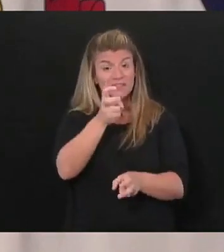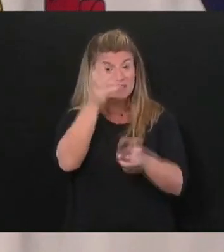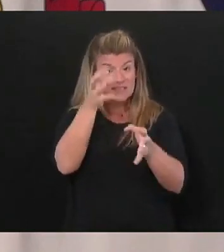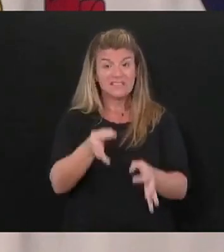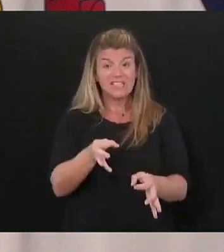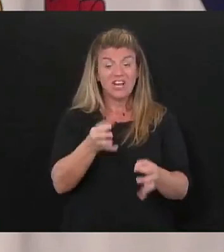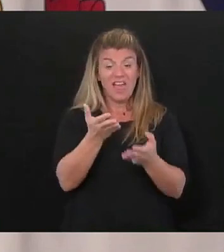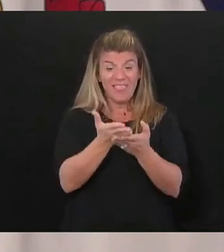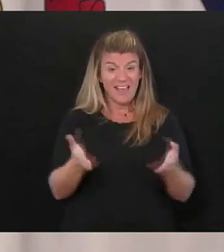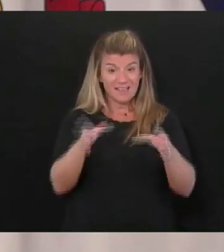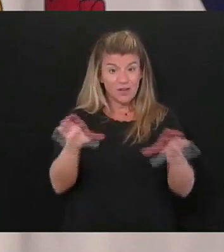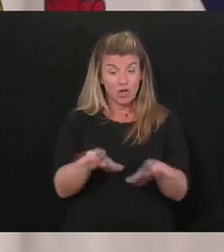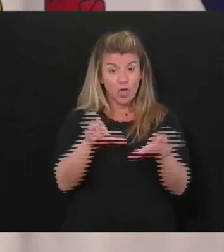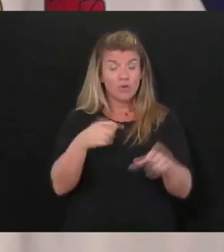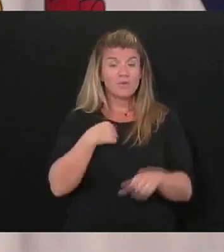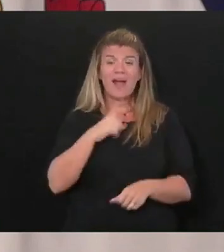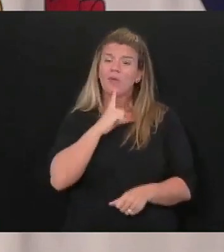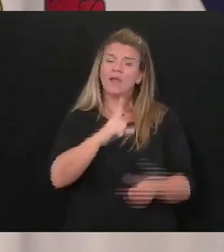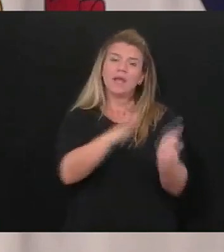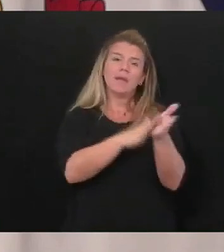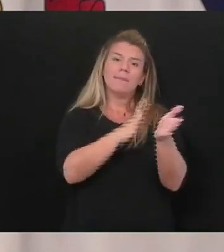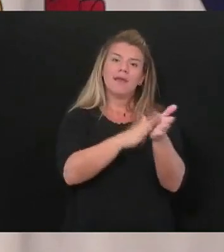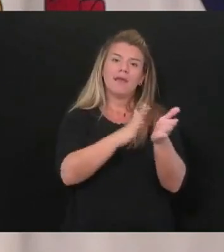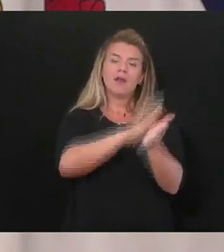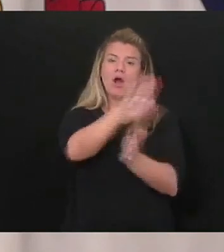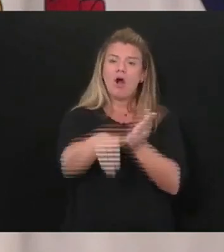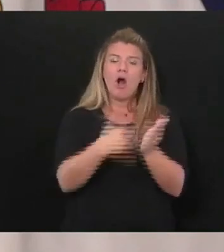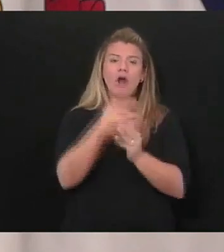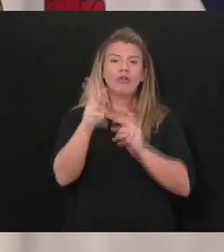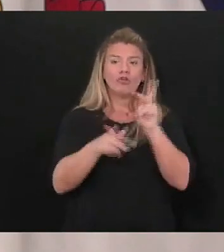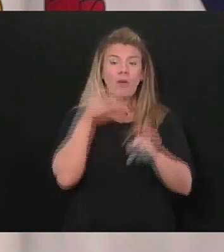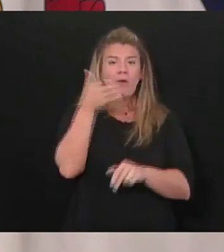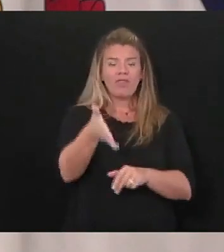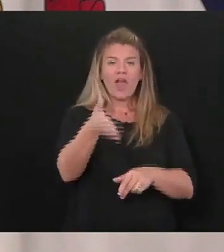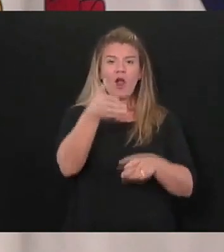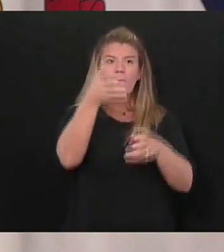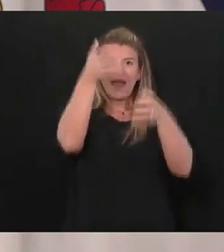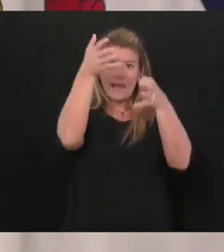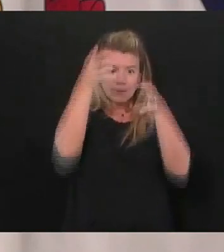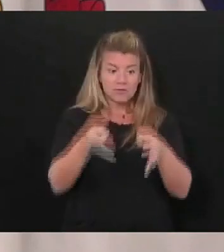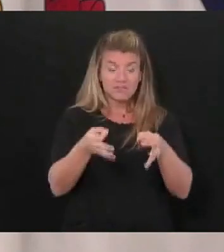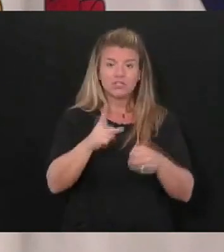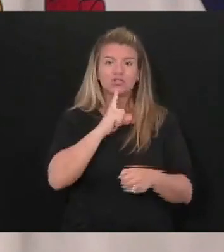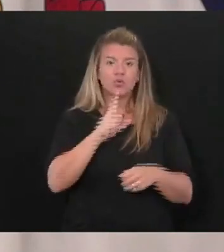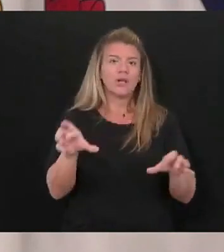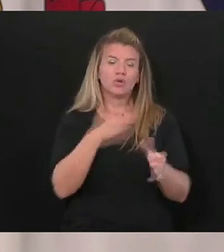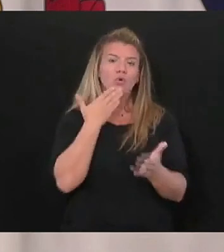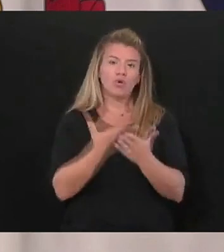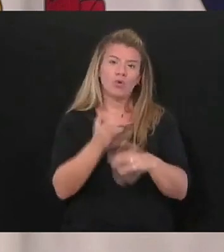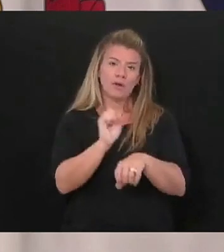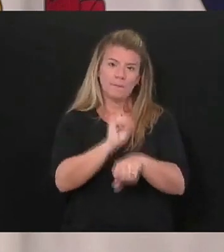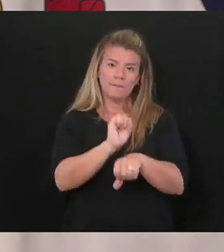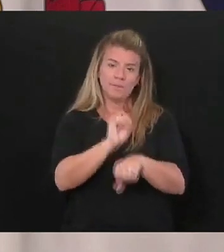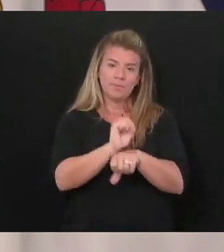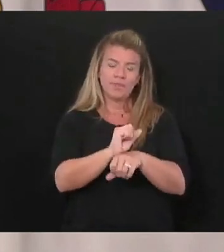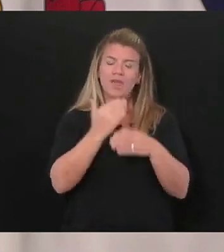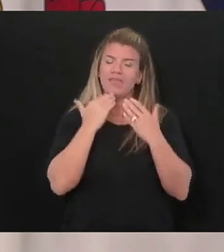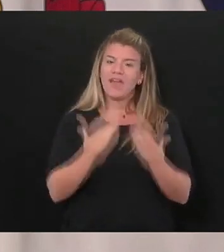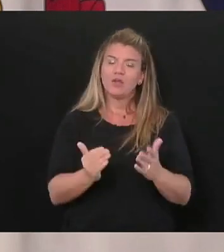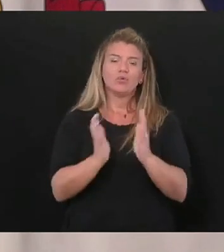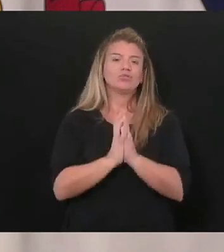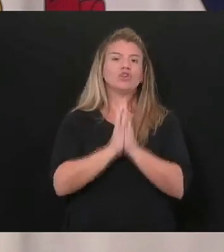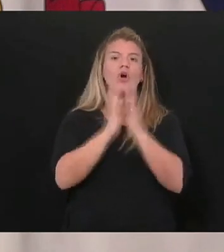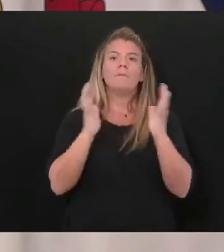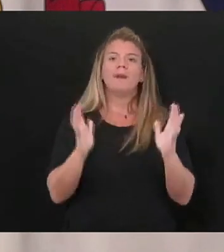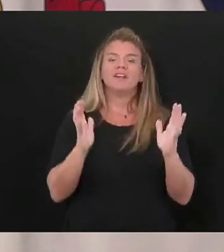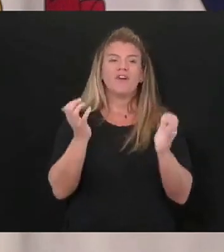I commend all those that are out there making those tough decisions, because you're really doing good work. And thank you so much for